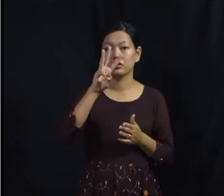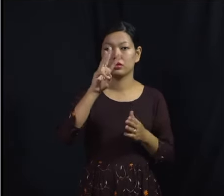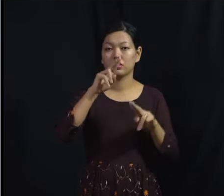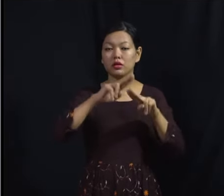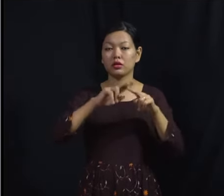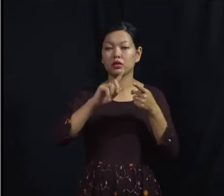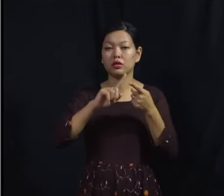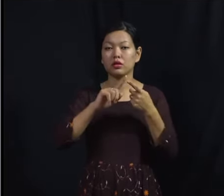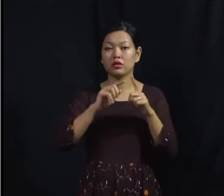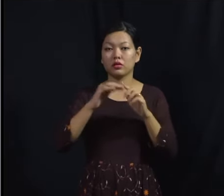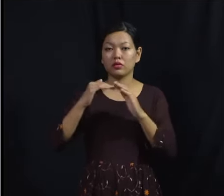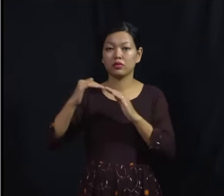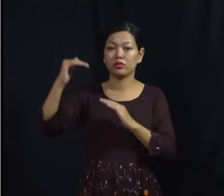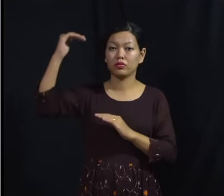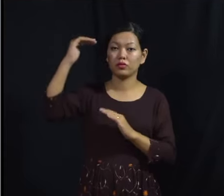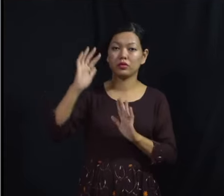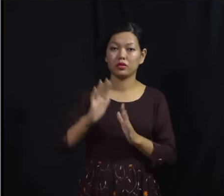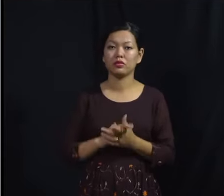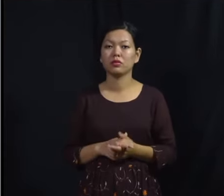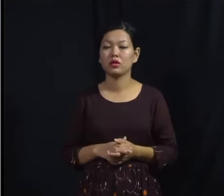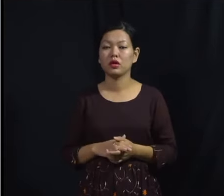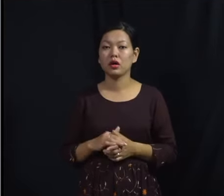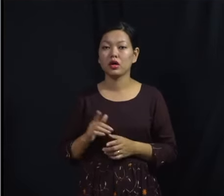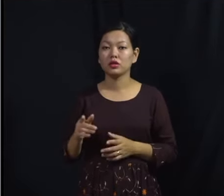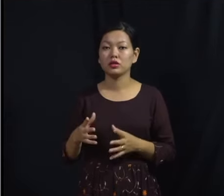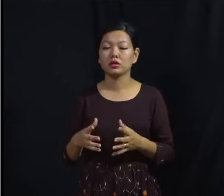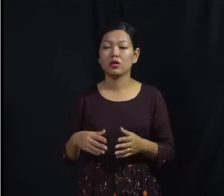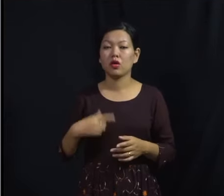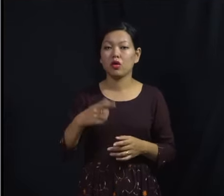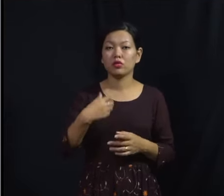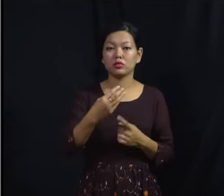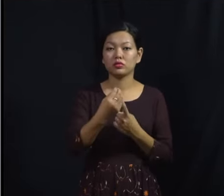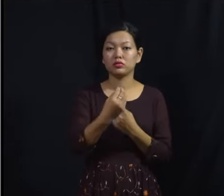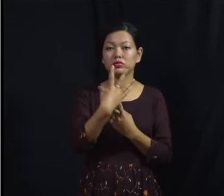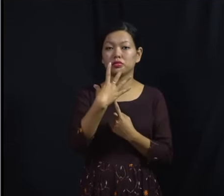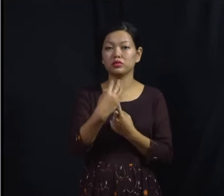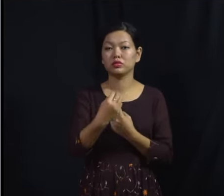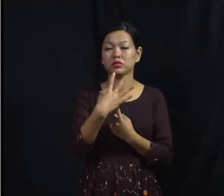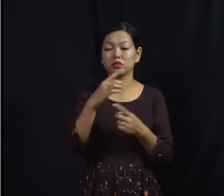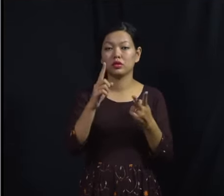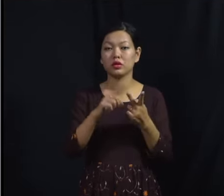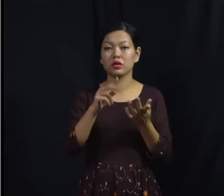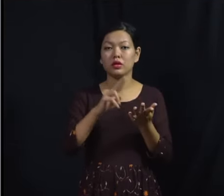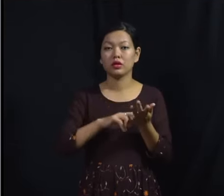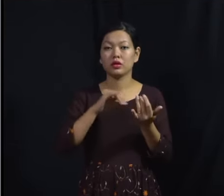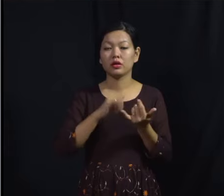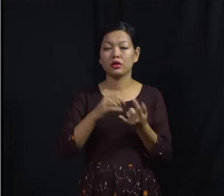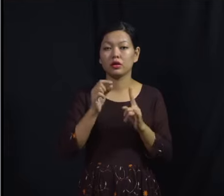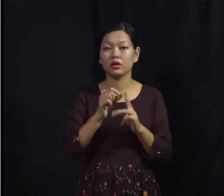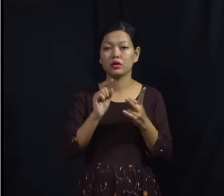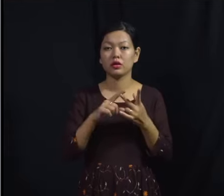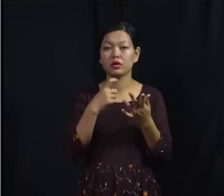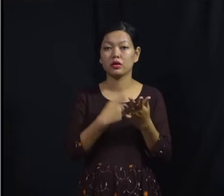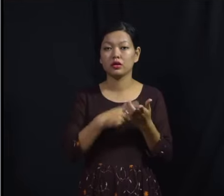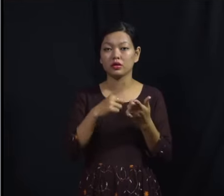she's also a nature-inspired girl. You remember, she was always inspired by nature, how